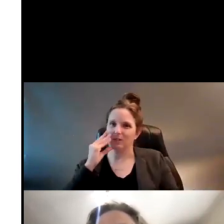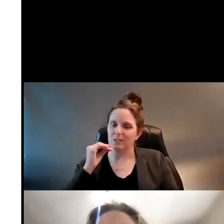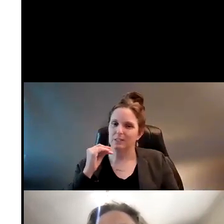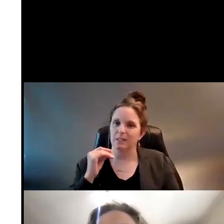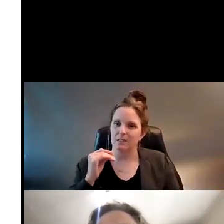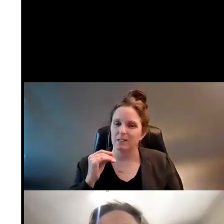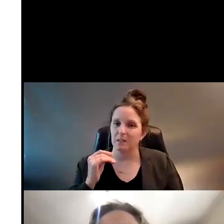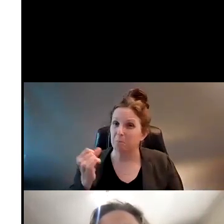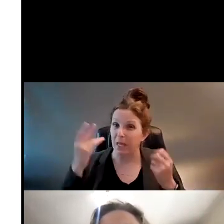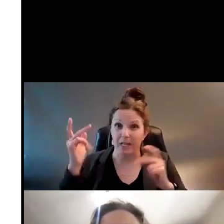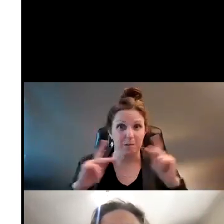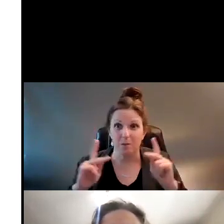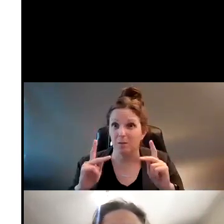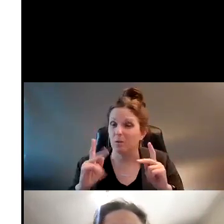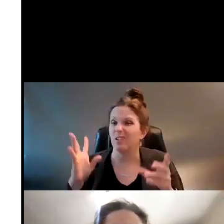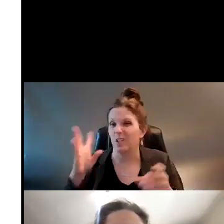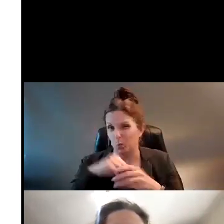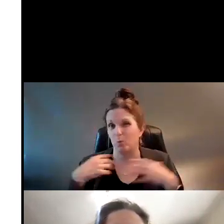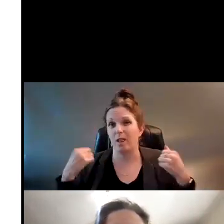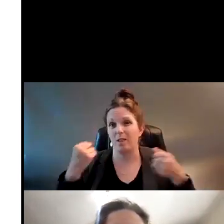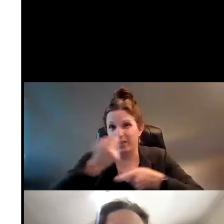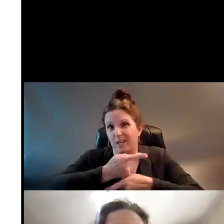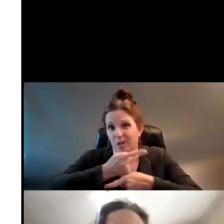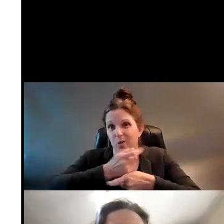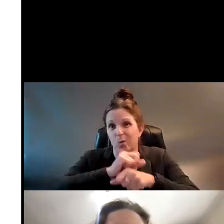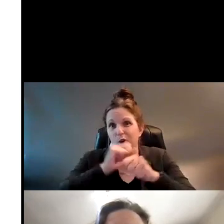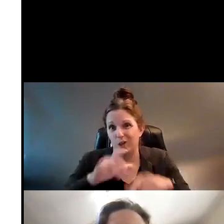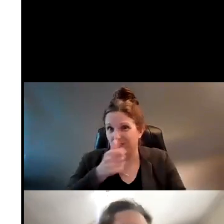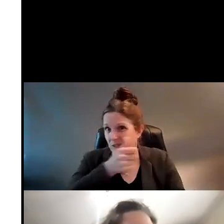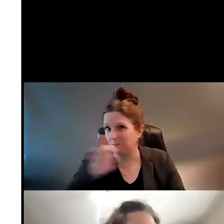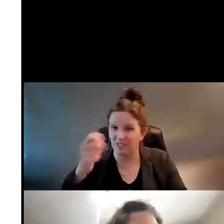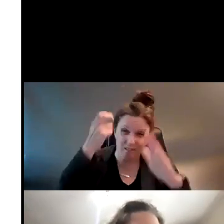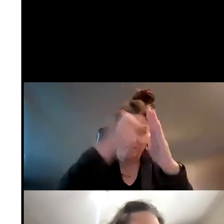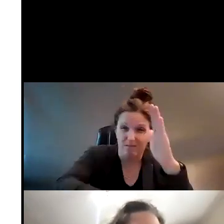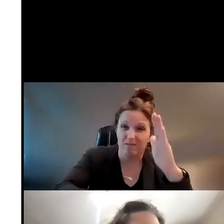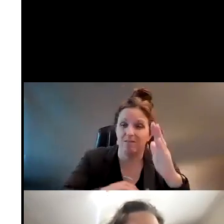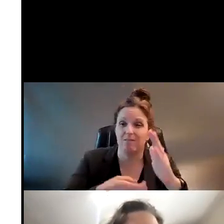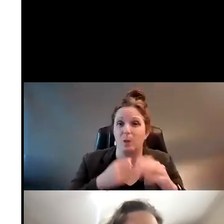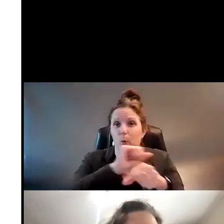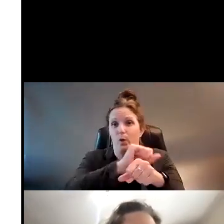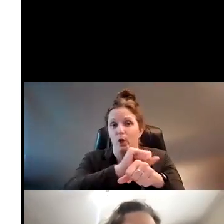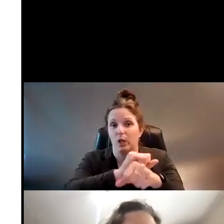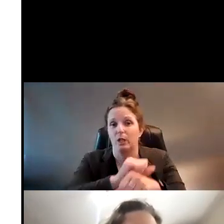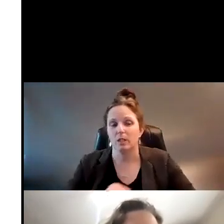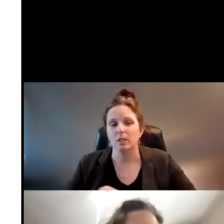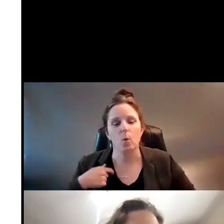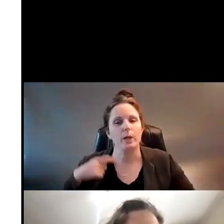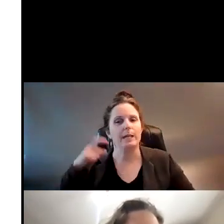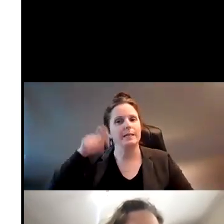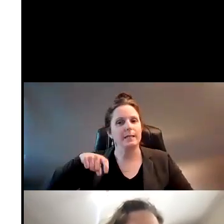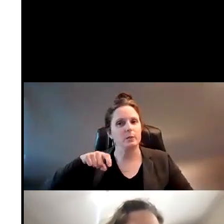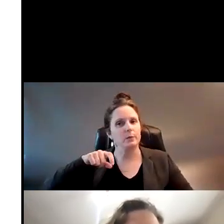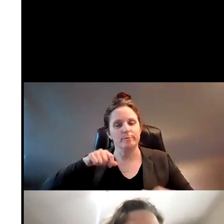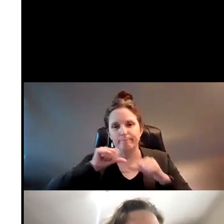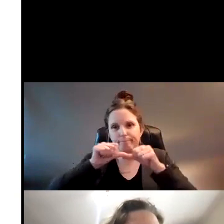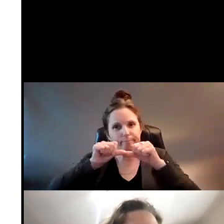know, people who are on the front lines of healthcare, experienced. So I think we have to continue to do